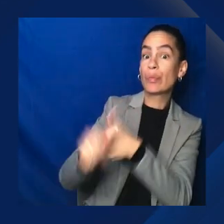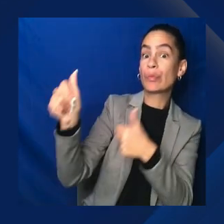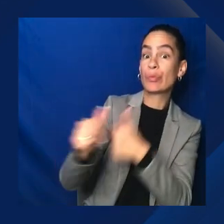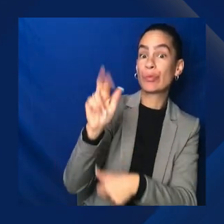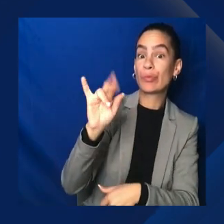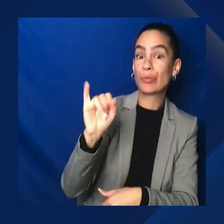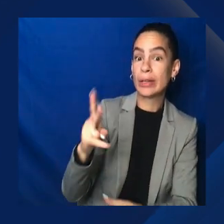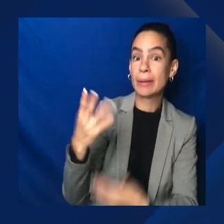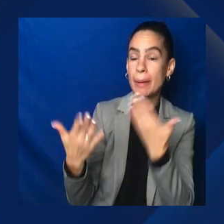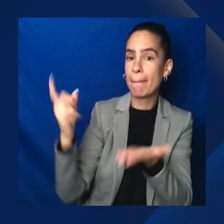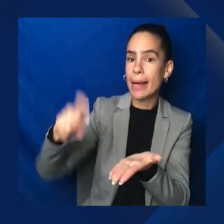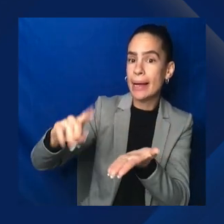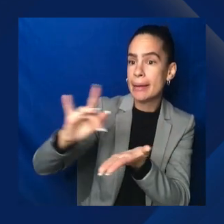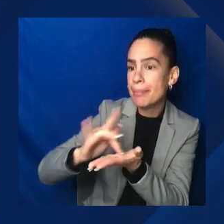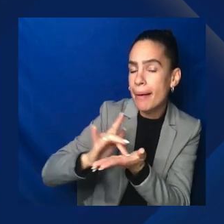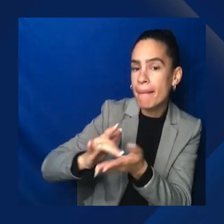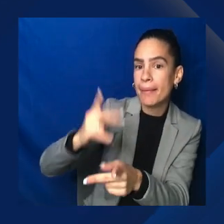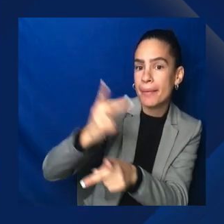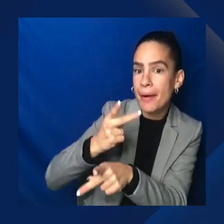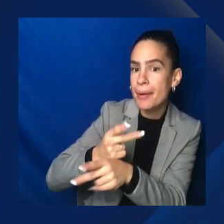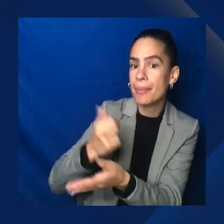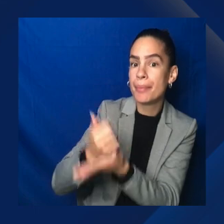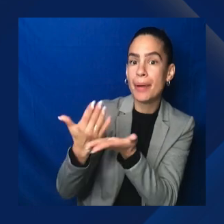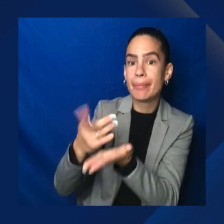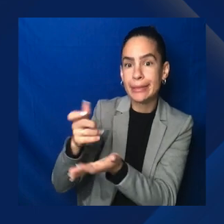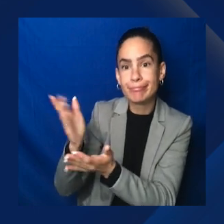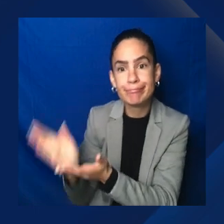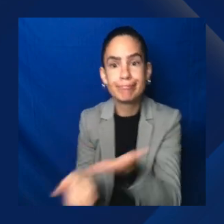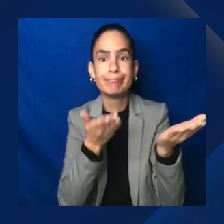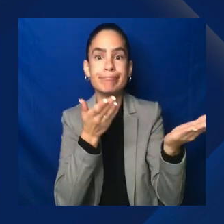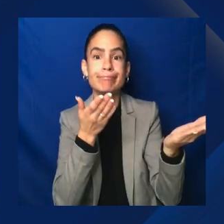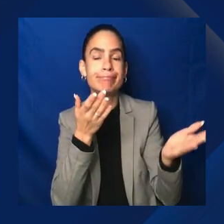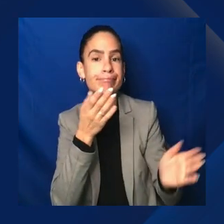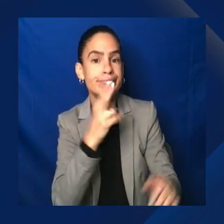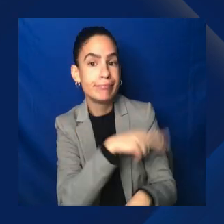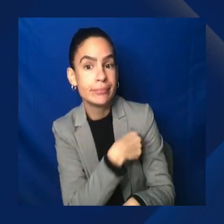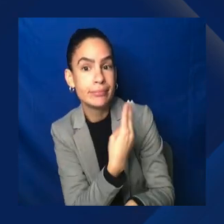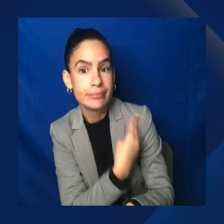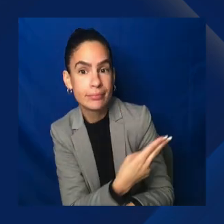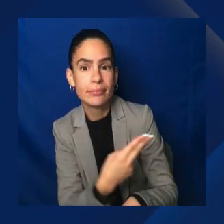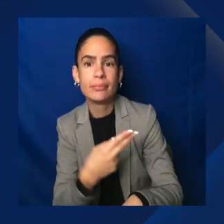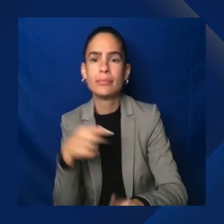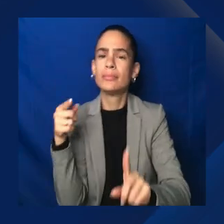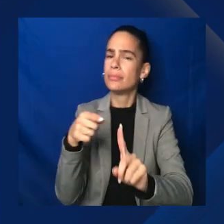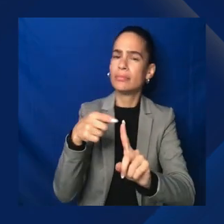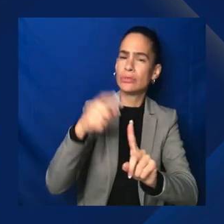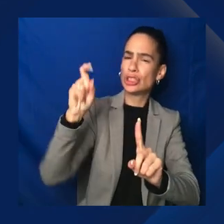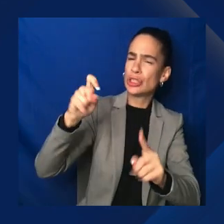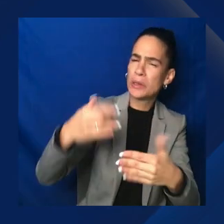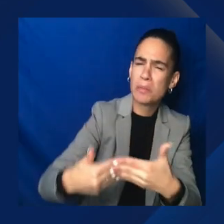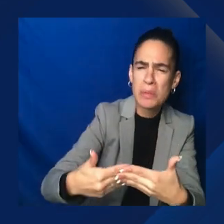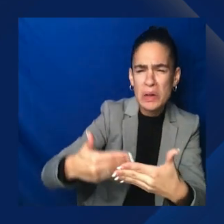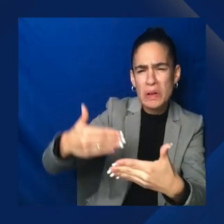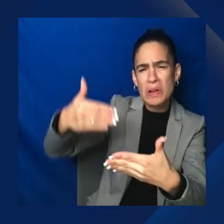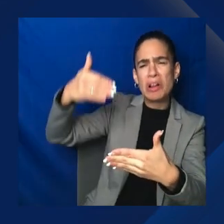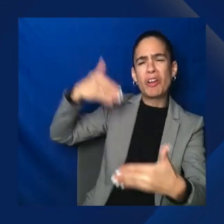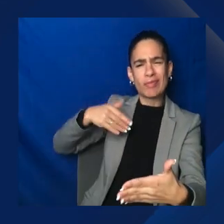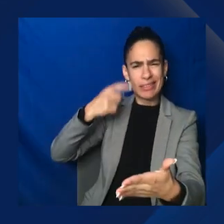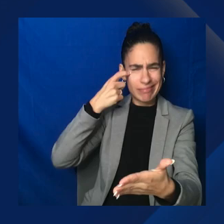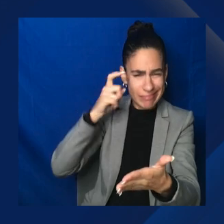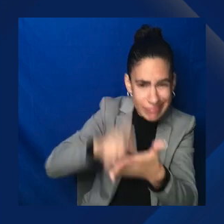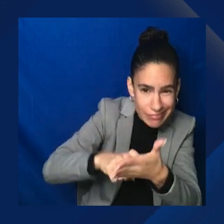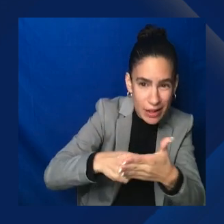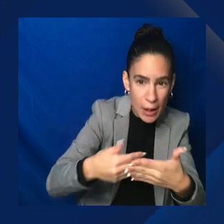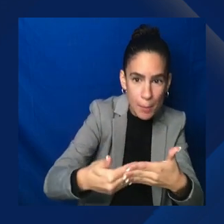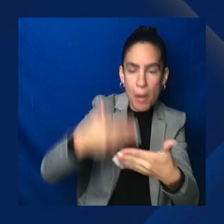even hospitalization, but they should be identified much sooner than that. And because all women are